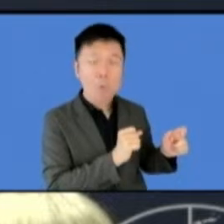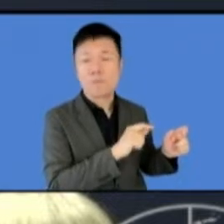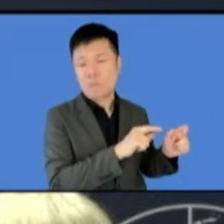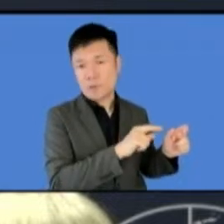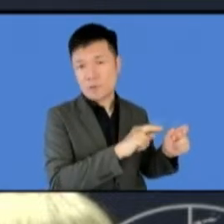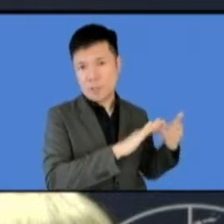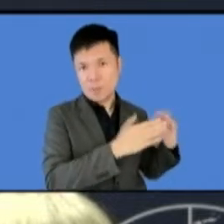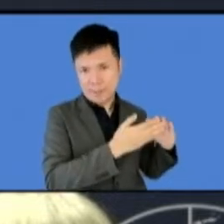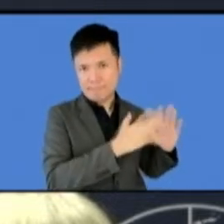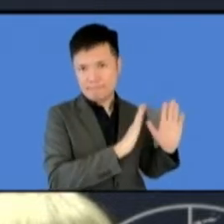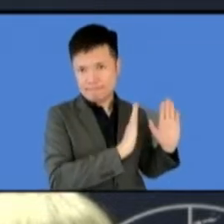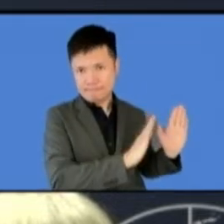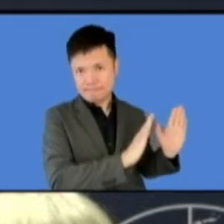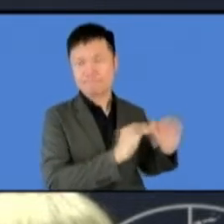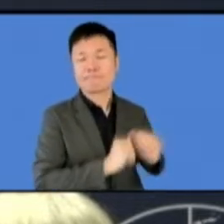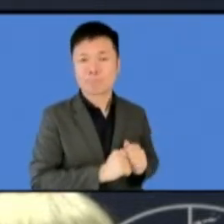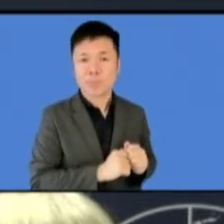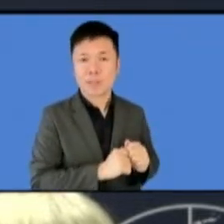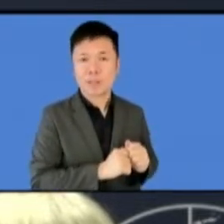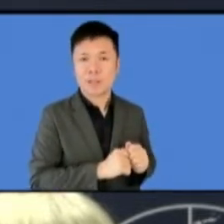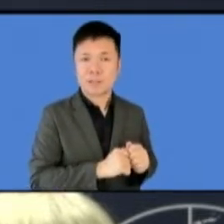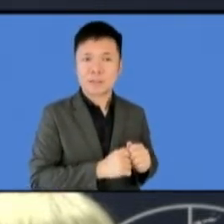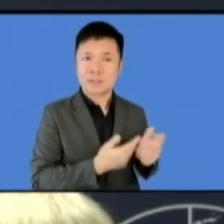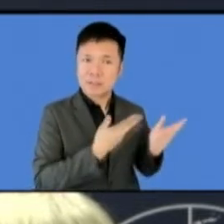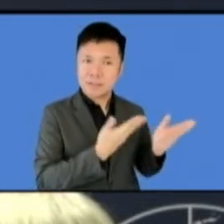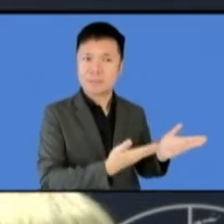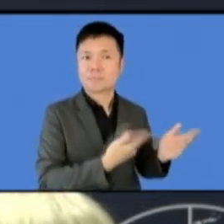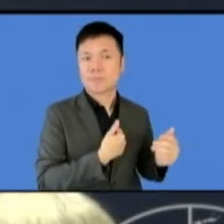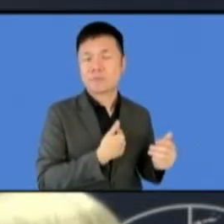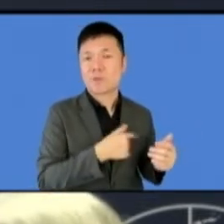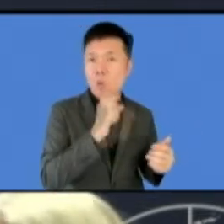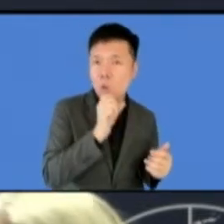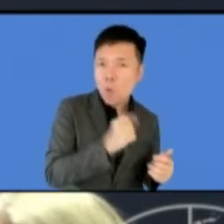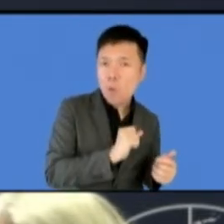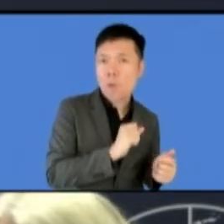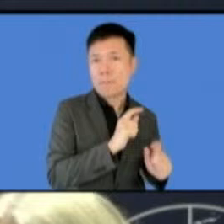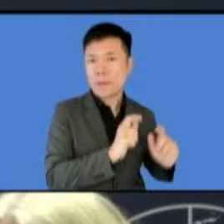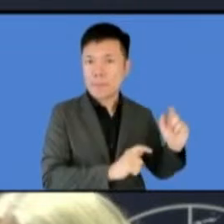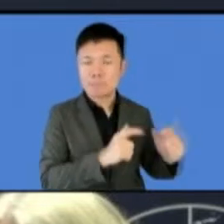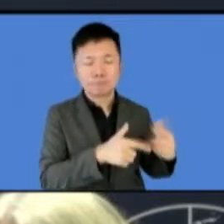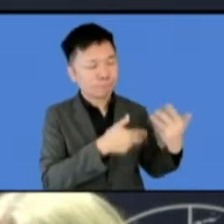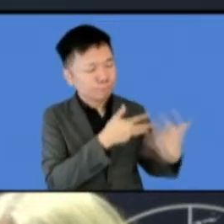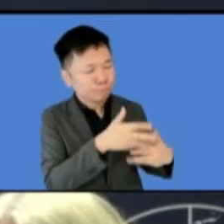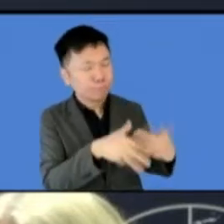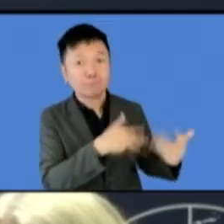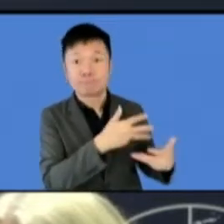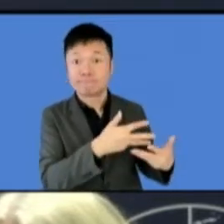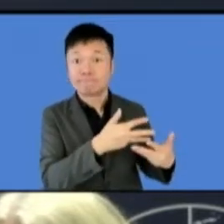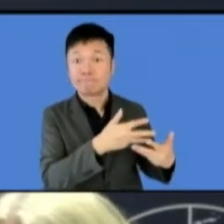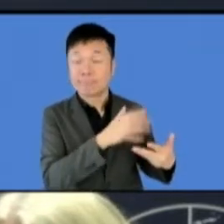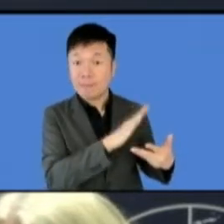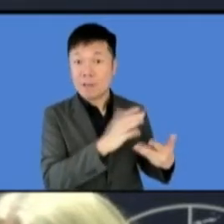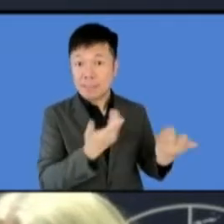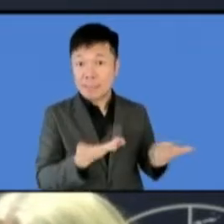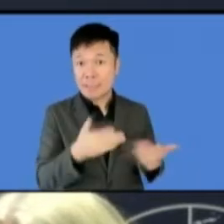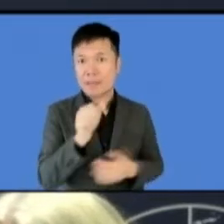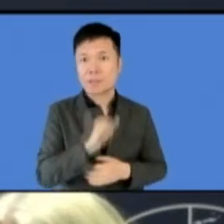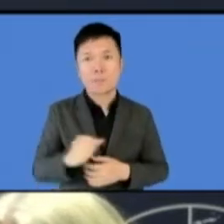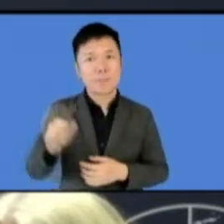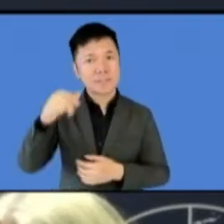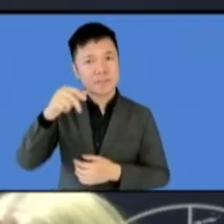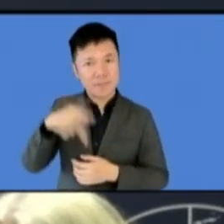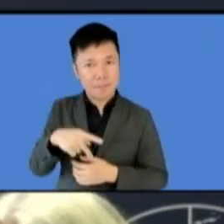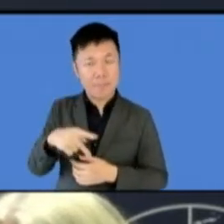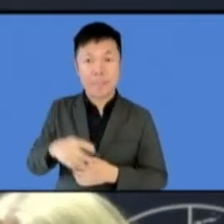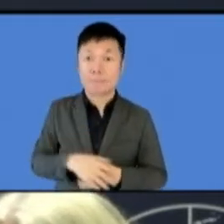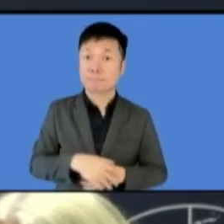we know, that's widely utilized for aging activities in Asia and Southeast Asia. Now,